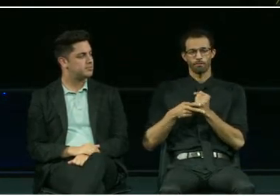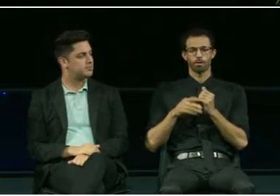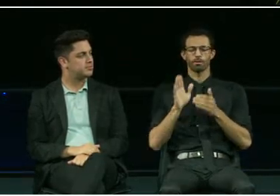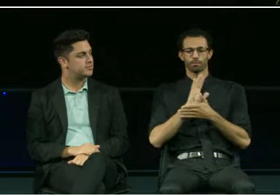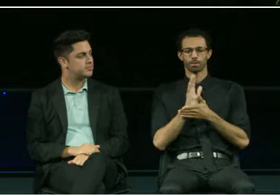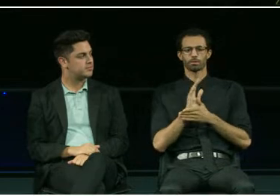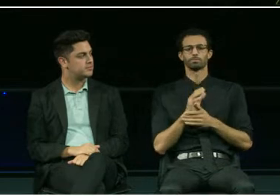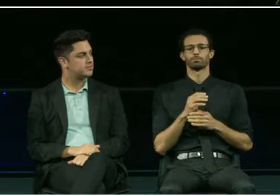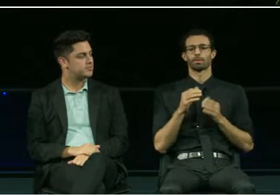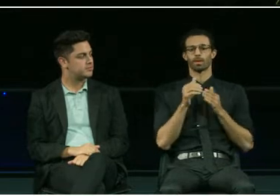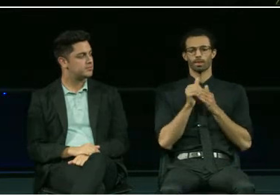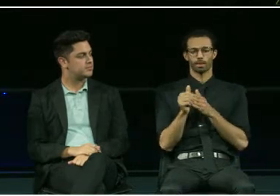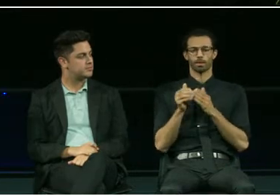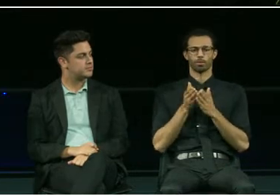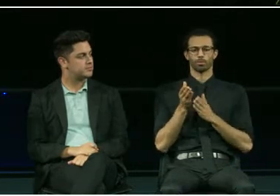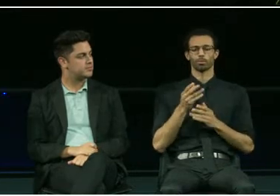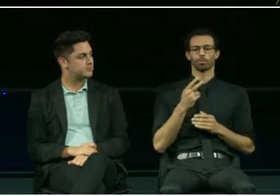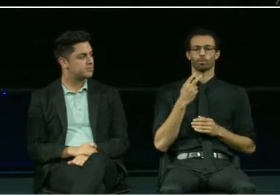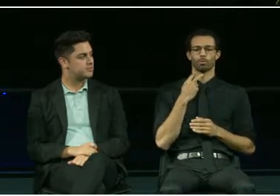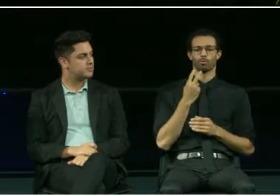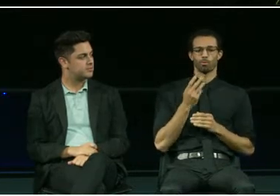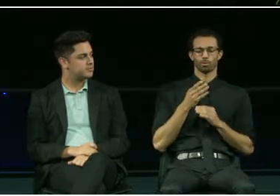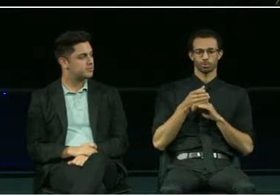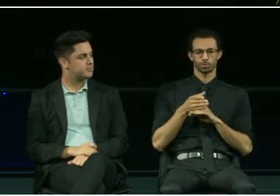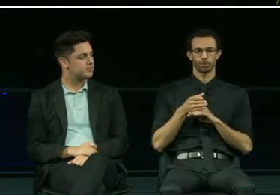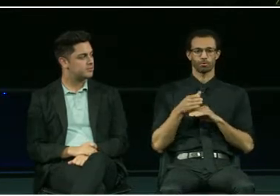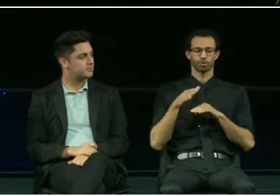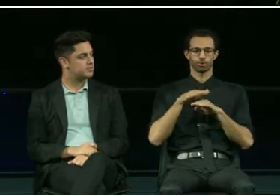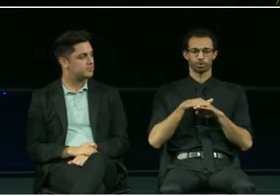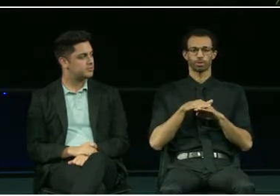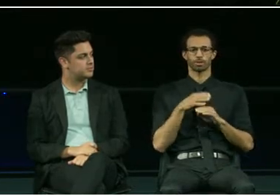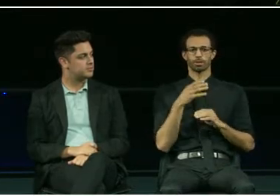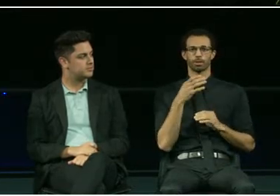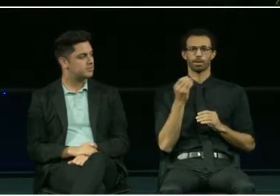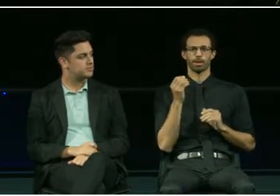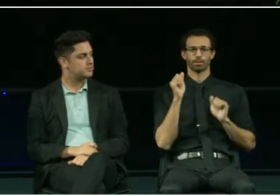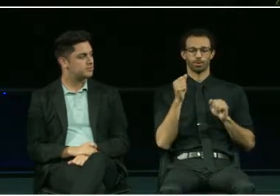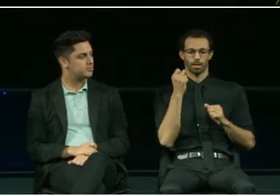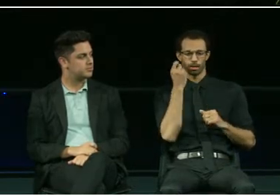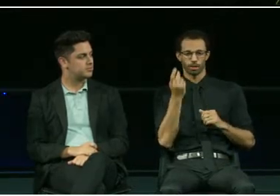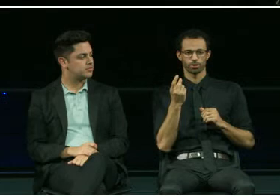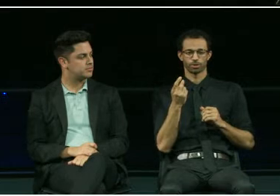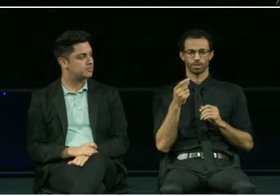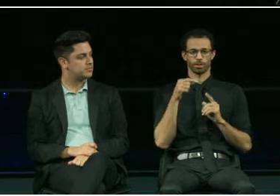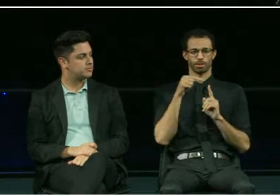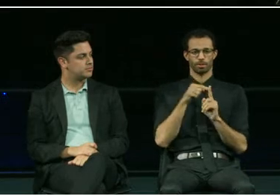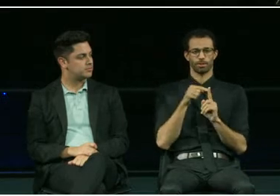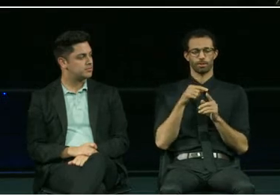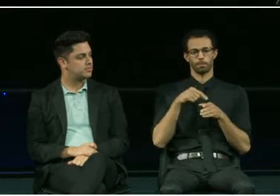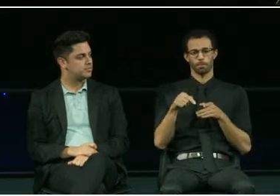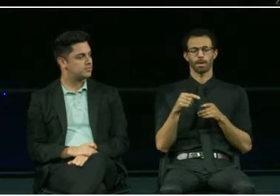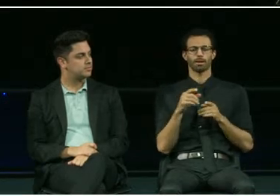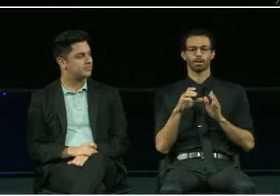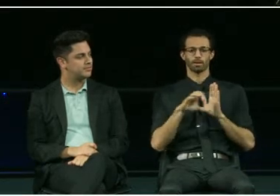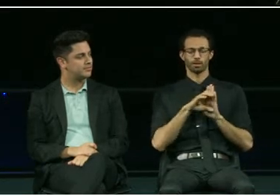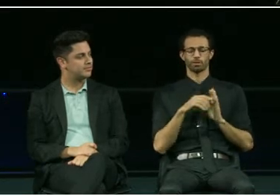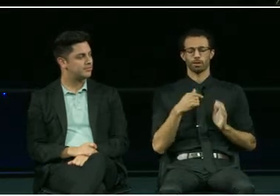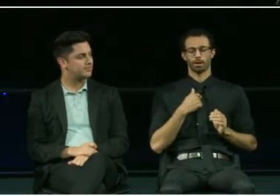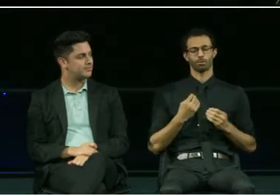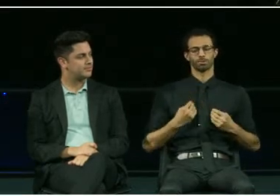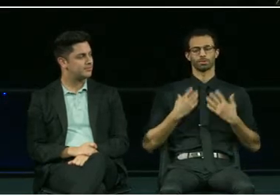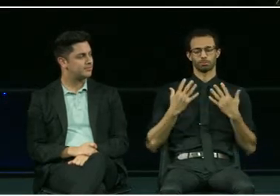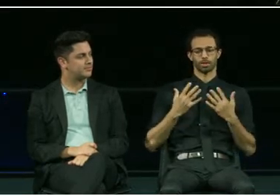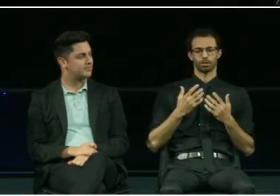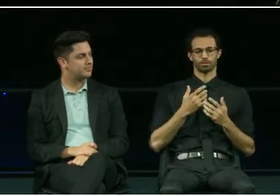really, you really get into the head of the protagonist. So I personally was very inspired by that. I'm also going to say I've been